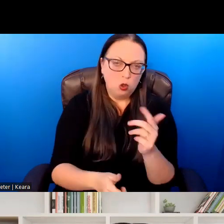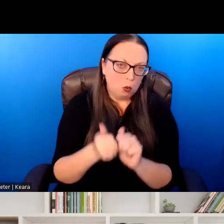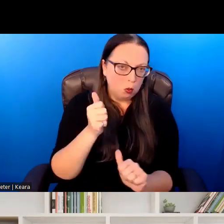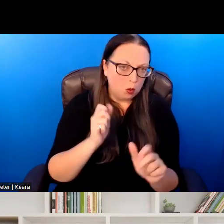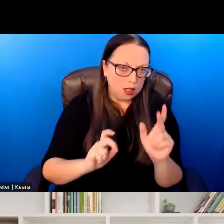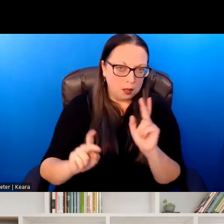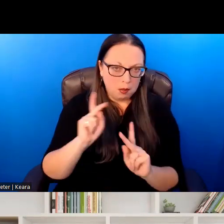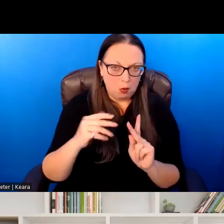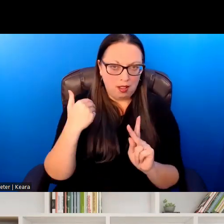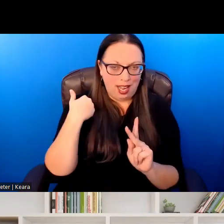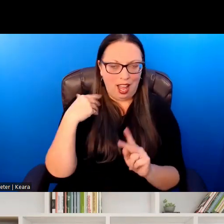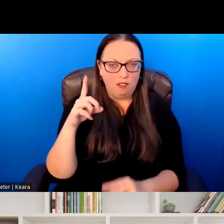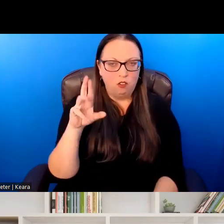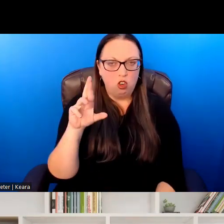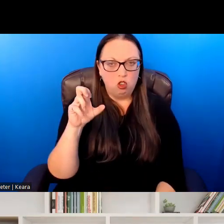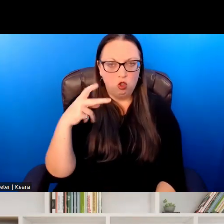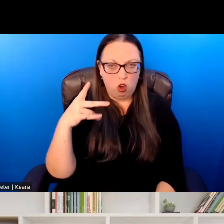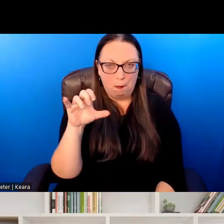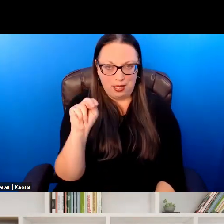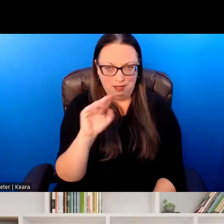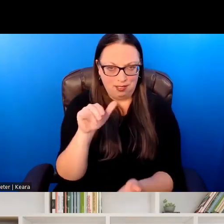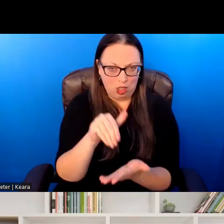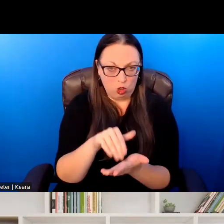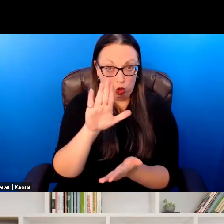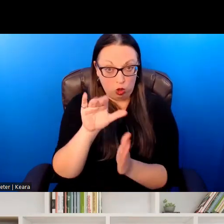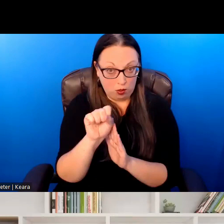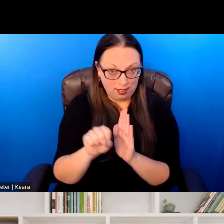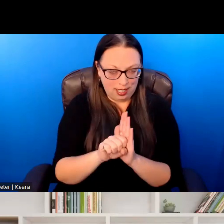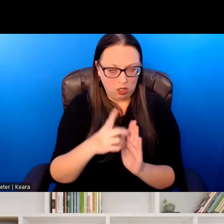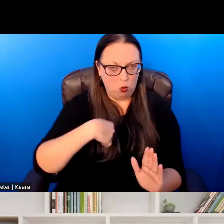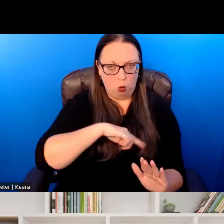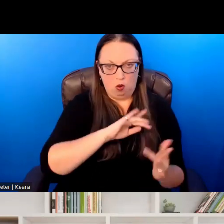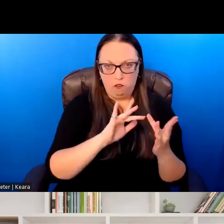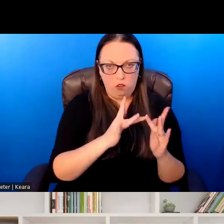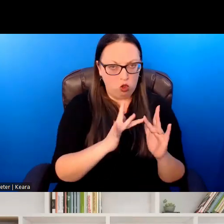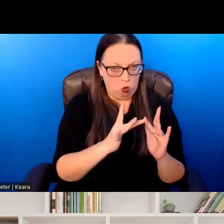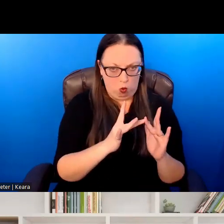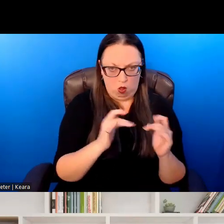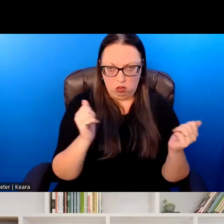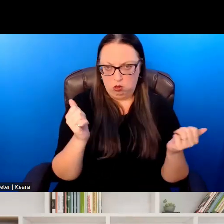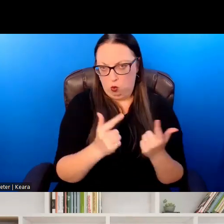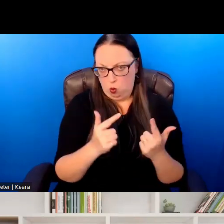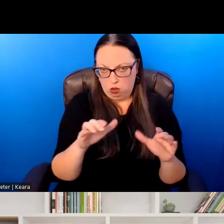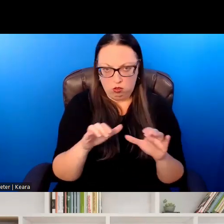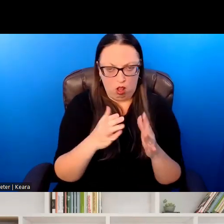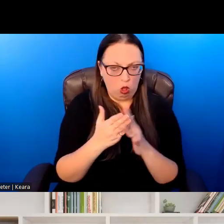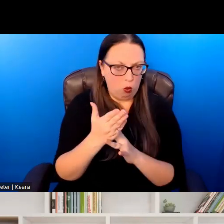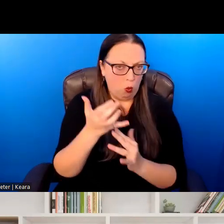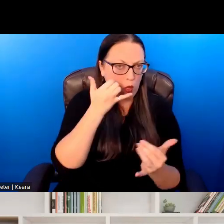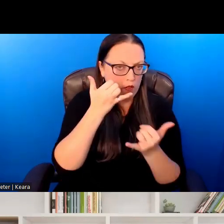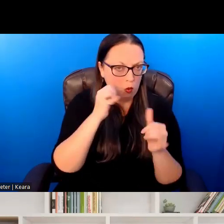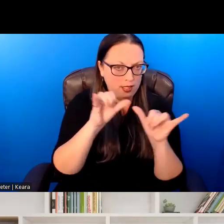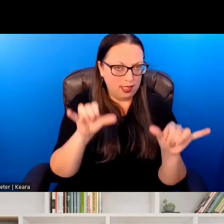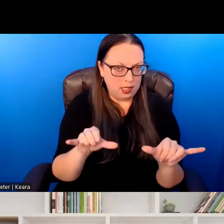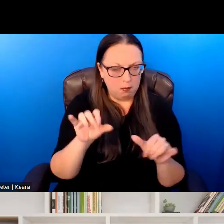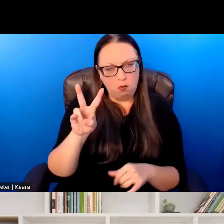a drop-in center in your state, we are virtual. So it's all done through the phone